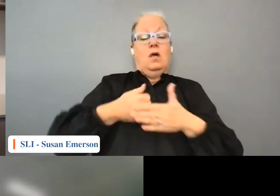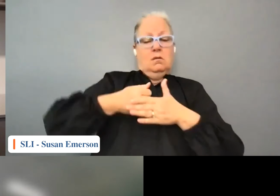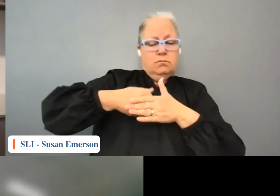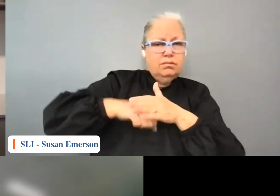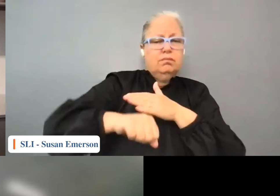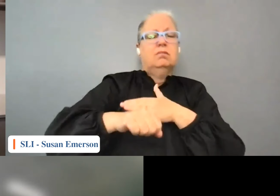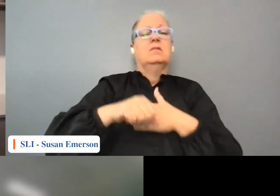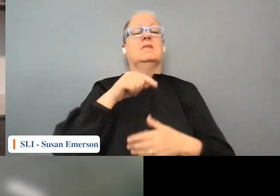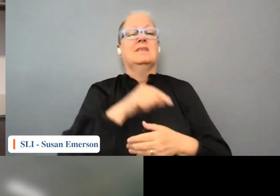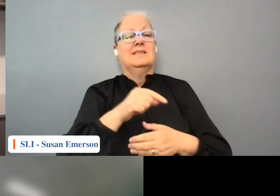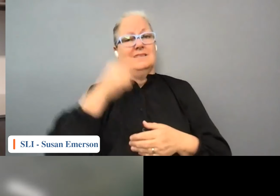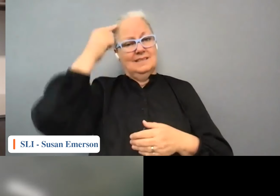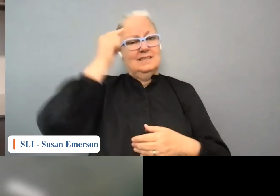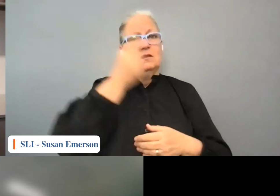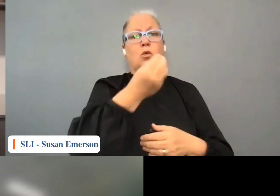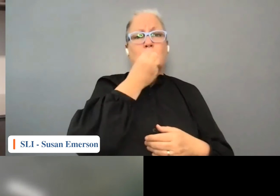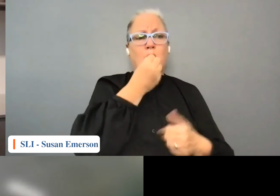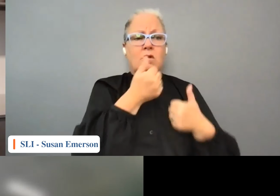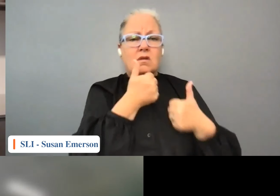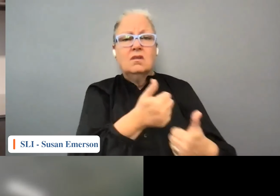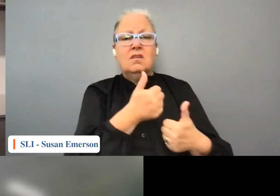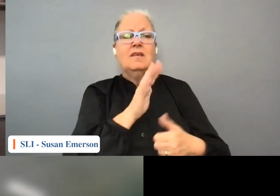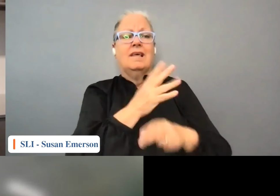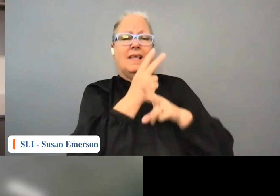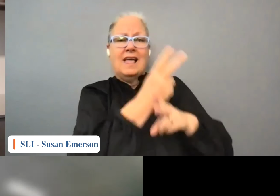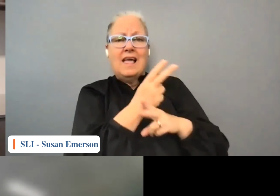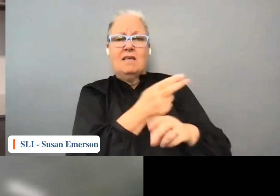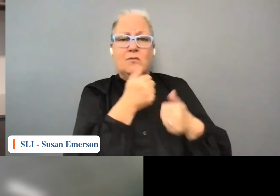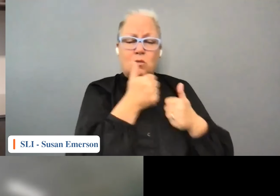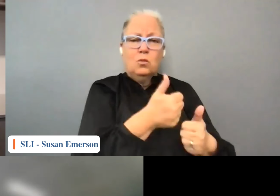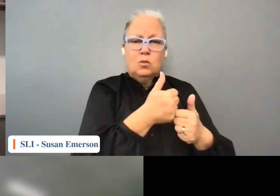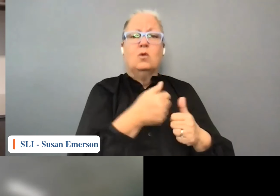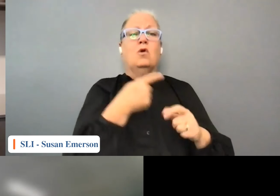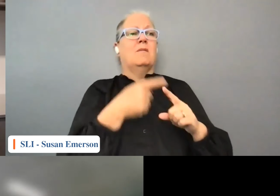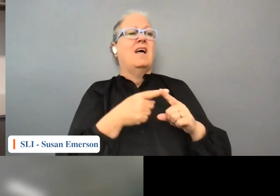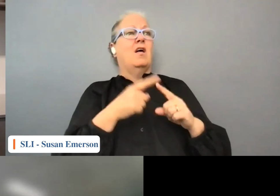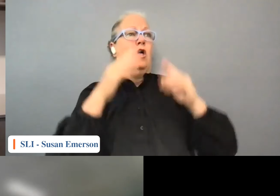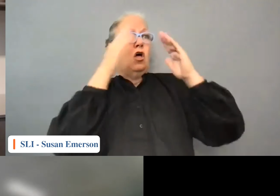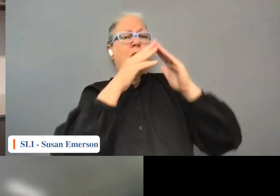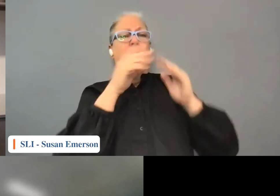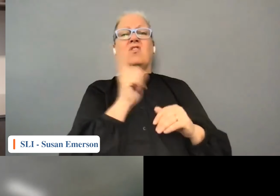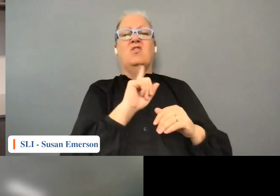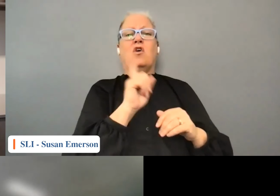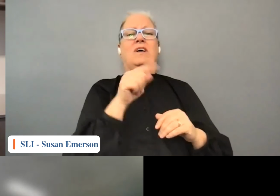issues of nutrition and care needs and alleviating household economic stress.